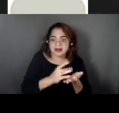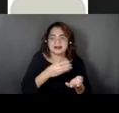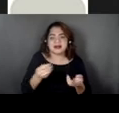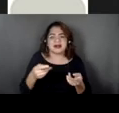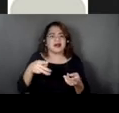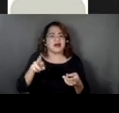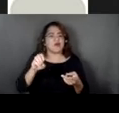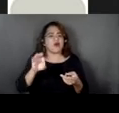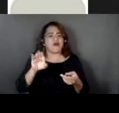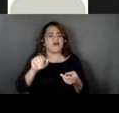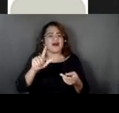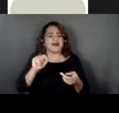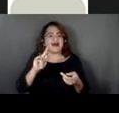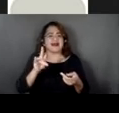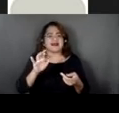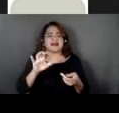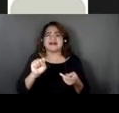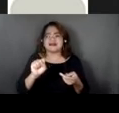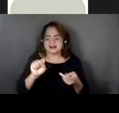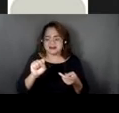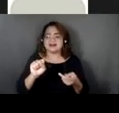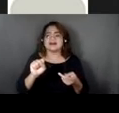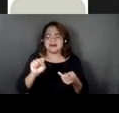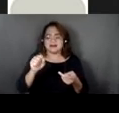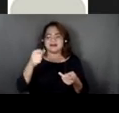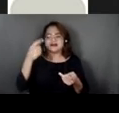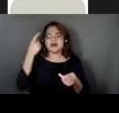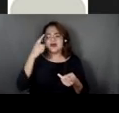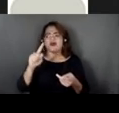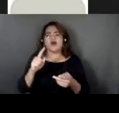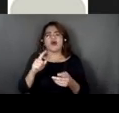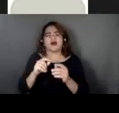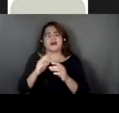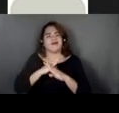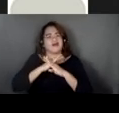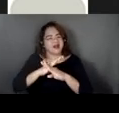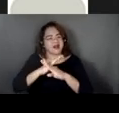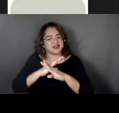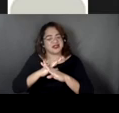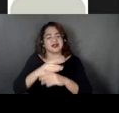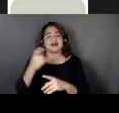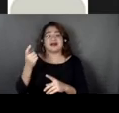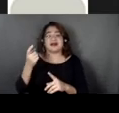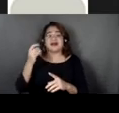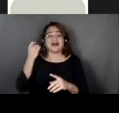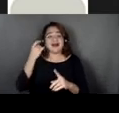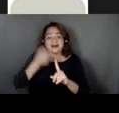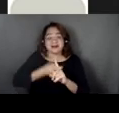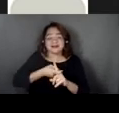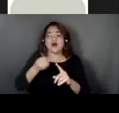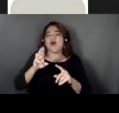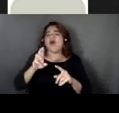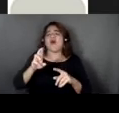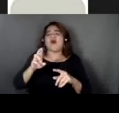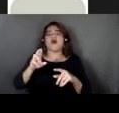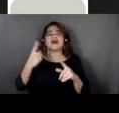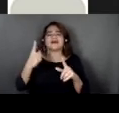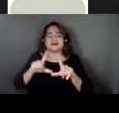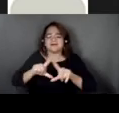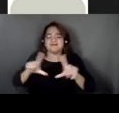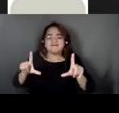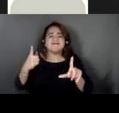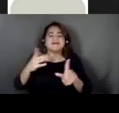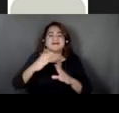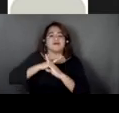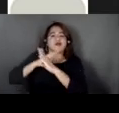are also certified in HIV treatment as well. So HIV-related care does not need to happen through the care center. It can happen at a variety